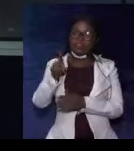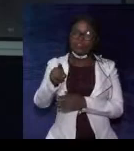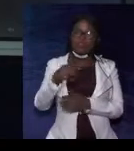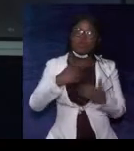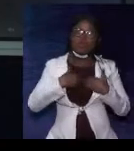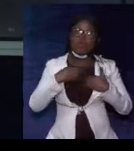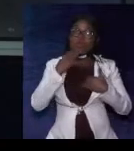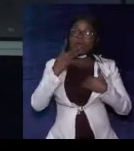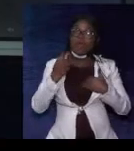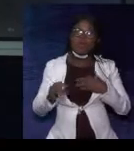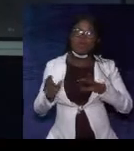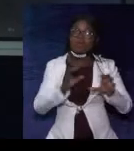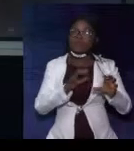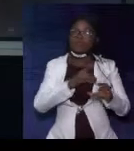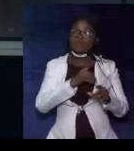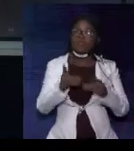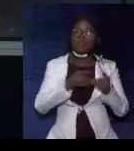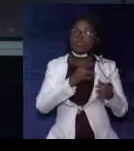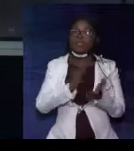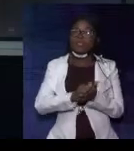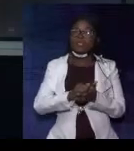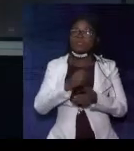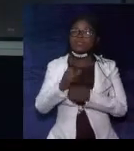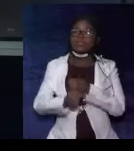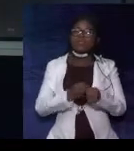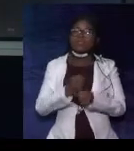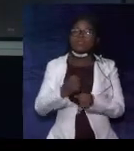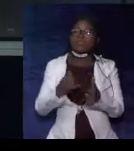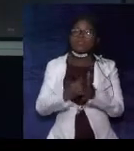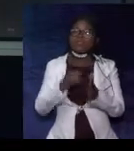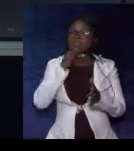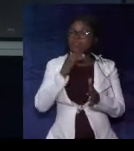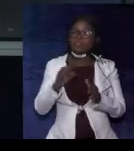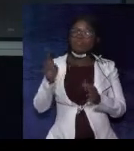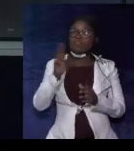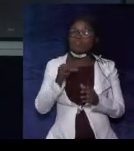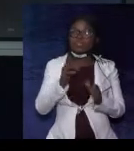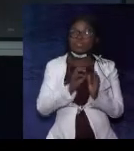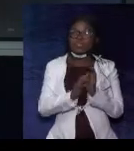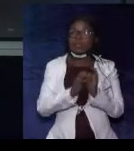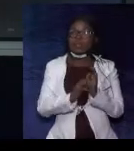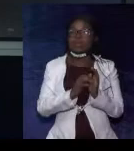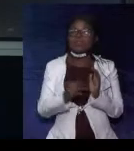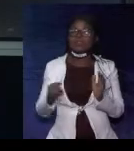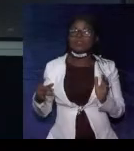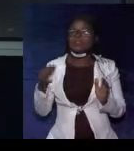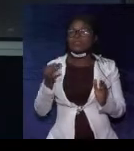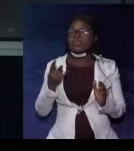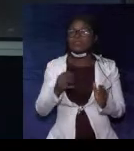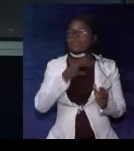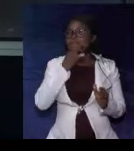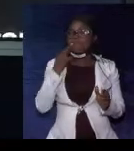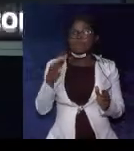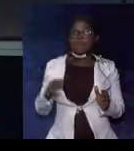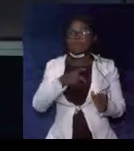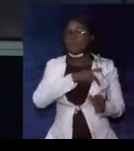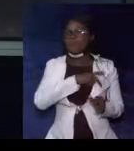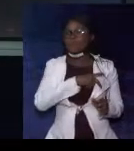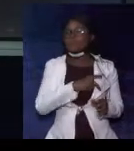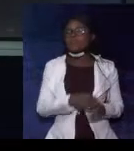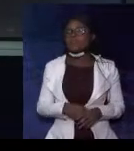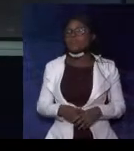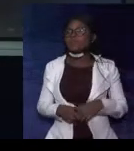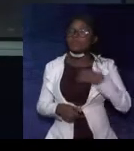that you have done during that year. So it is used in calculating farm profit to know whether you are